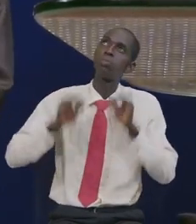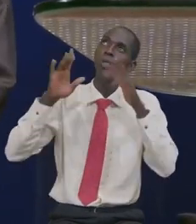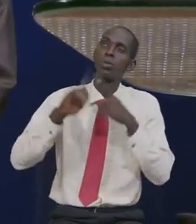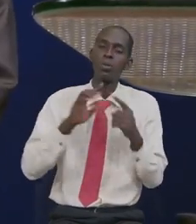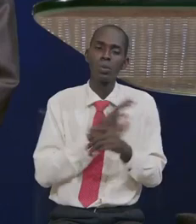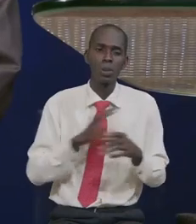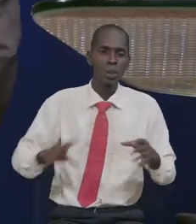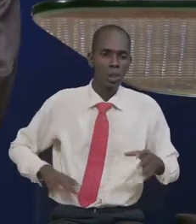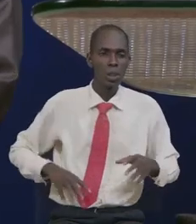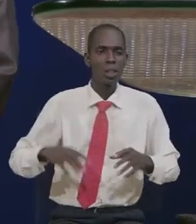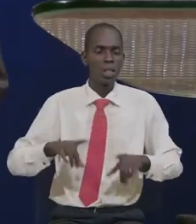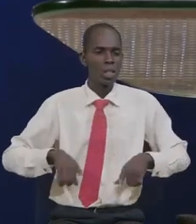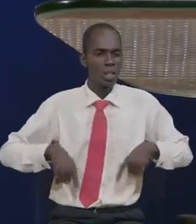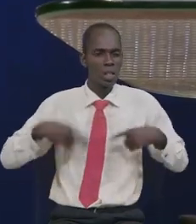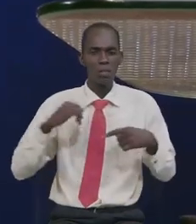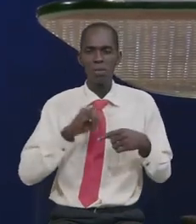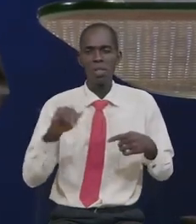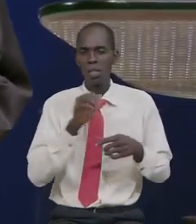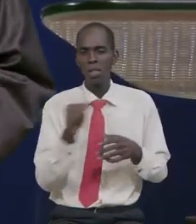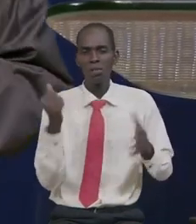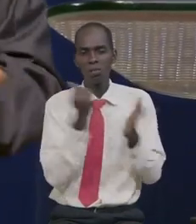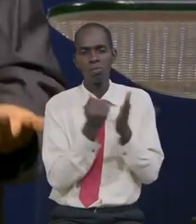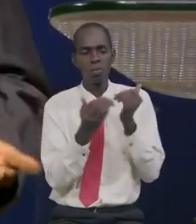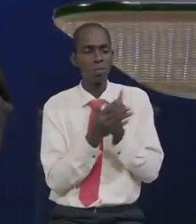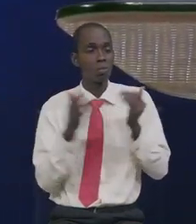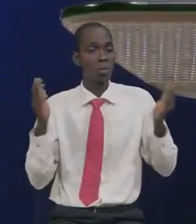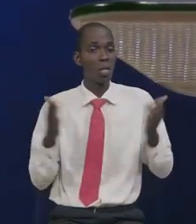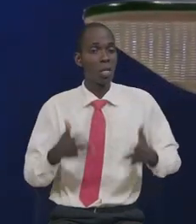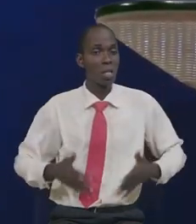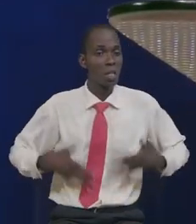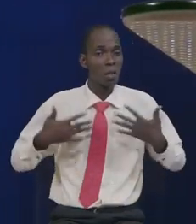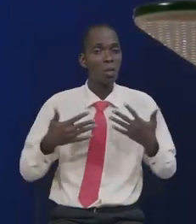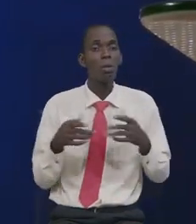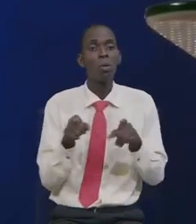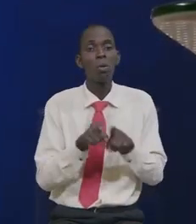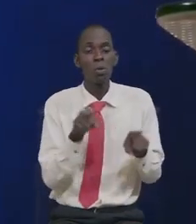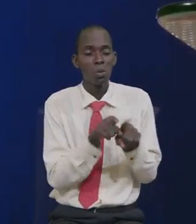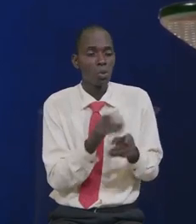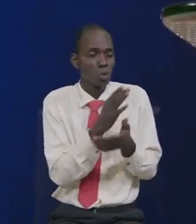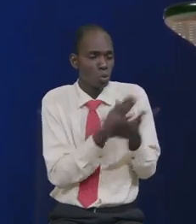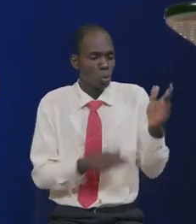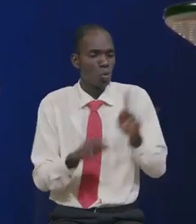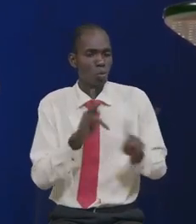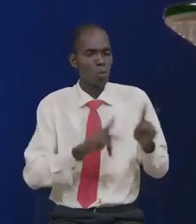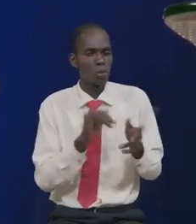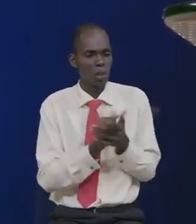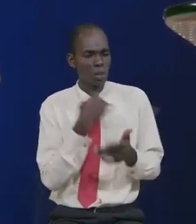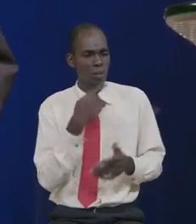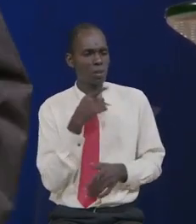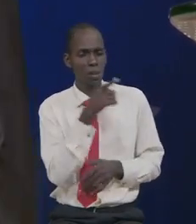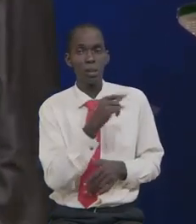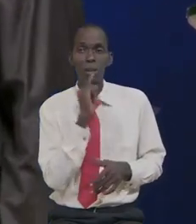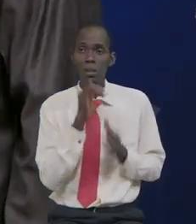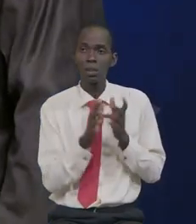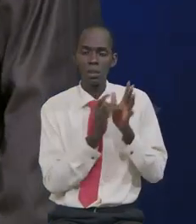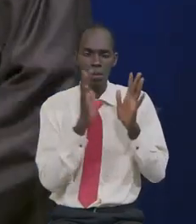the crucified life, even the people that say that they are Christians, they'll say, why is he so godly? Why is